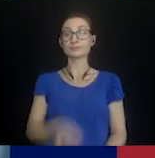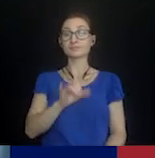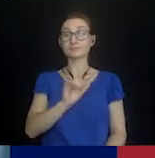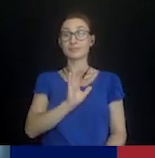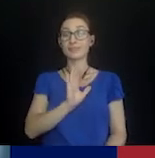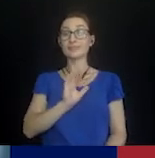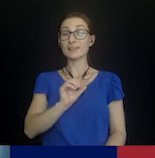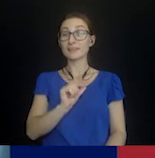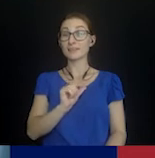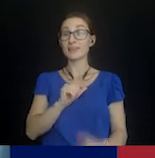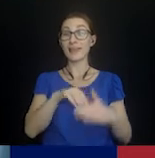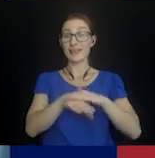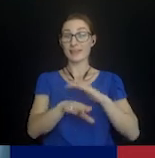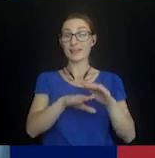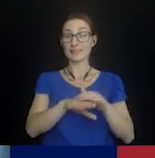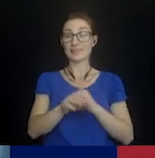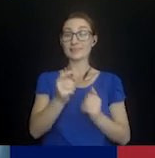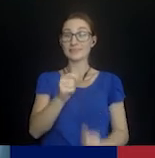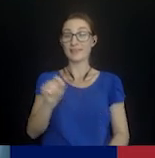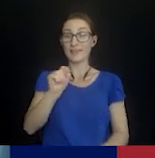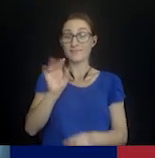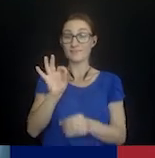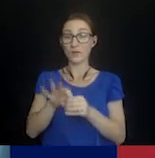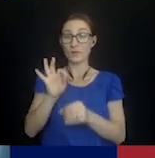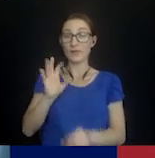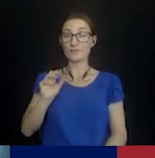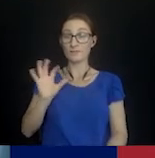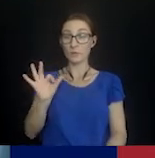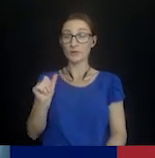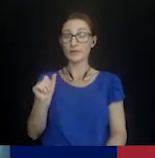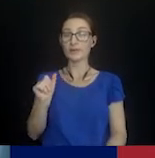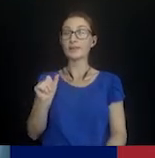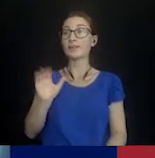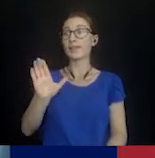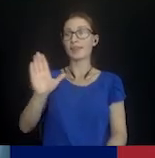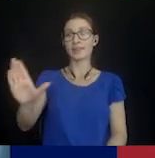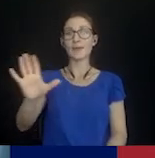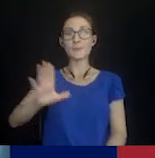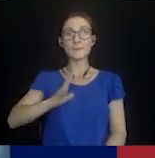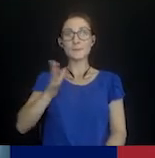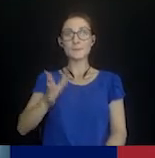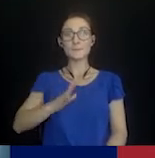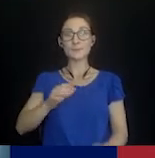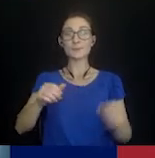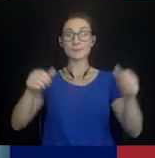Access the Vote, Florida's official blog.